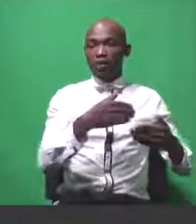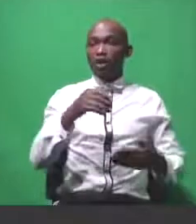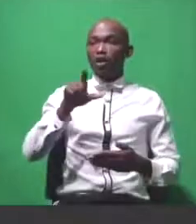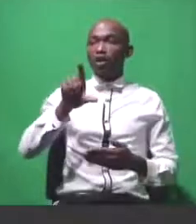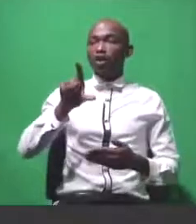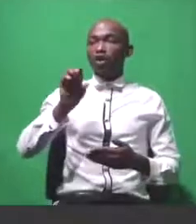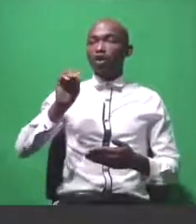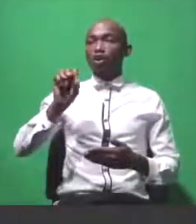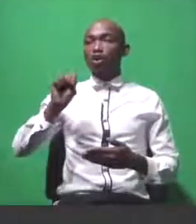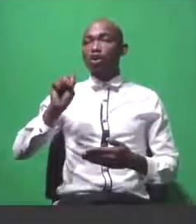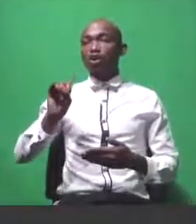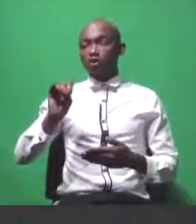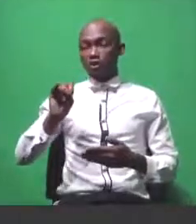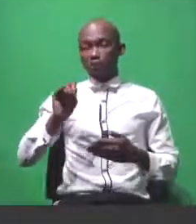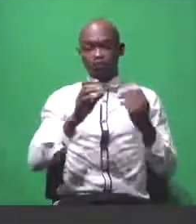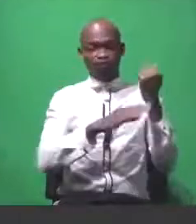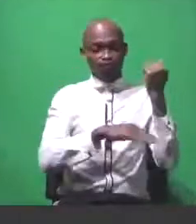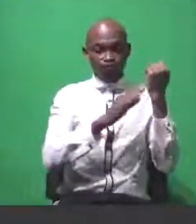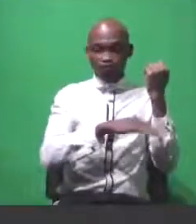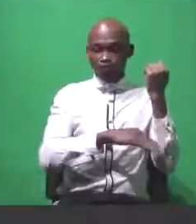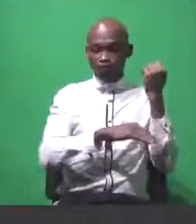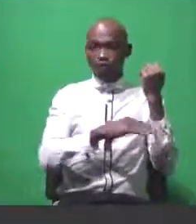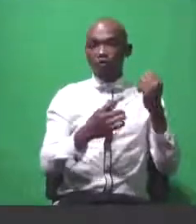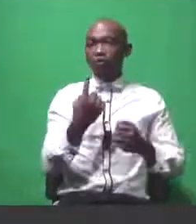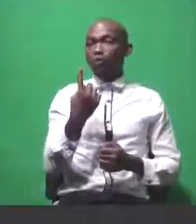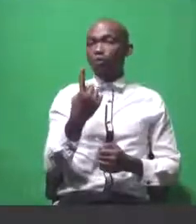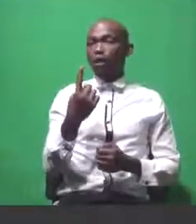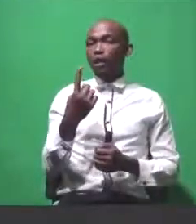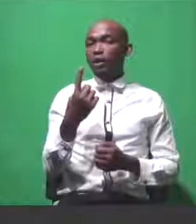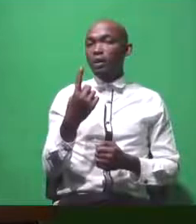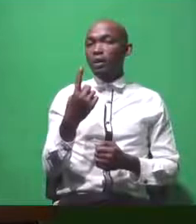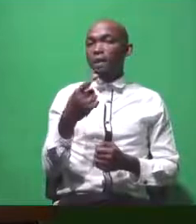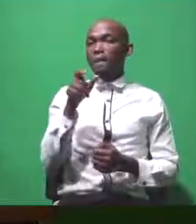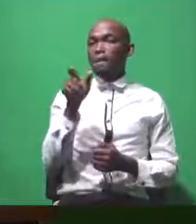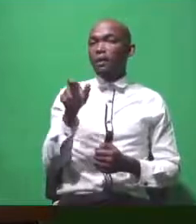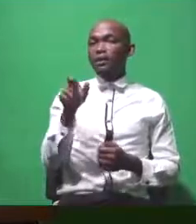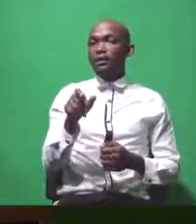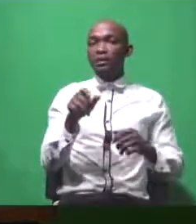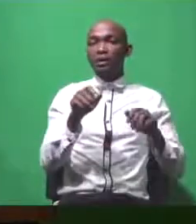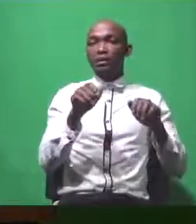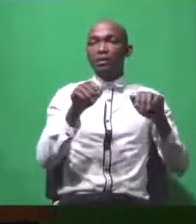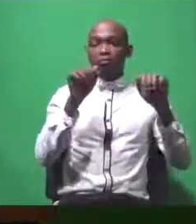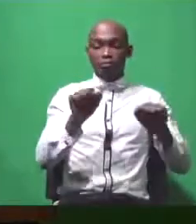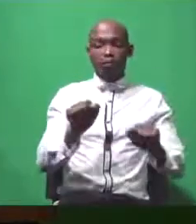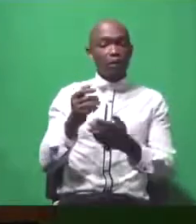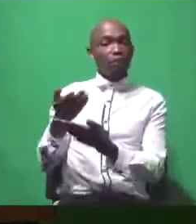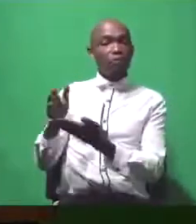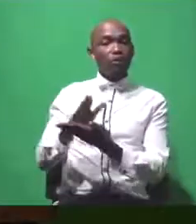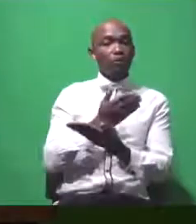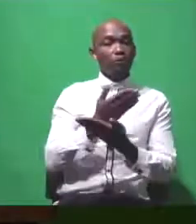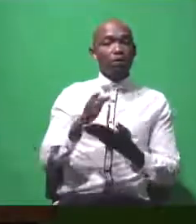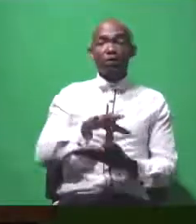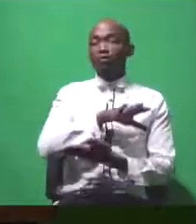bared to the one person, but distributed to the all people